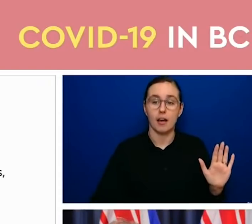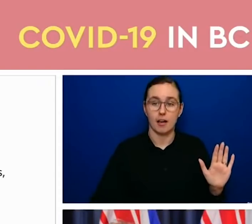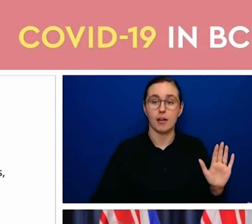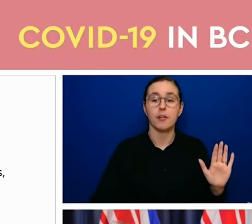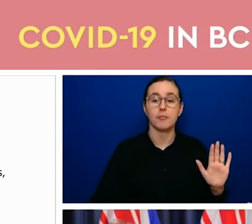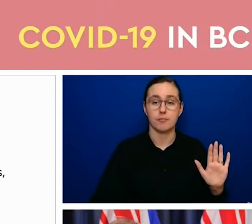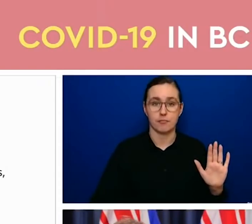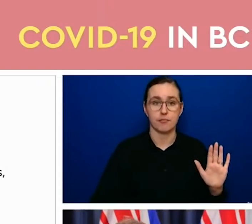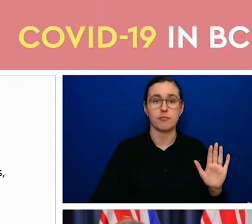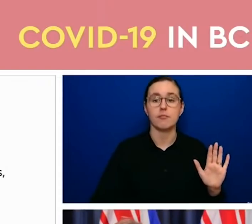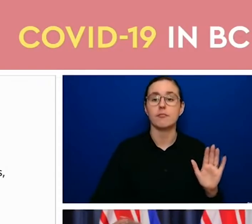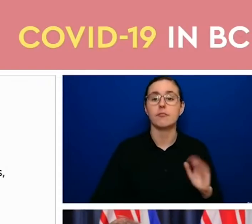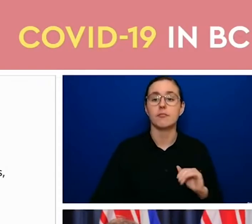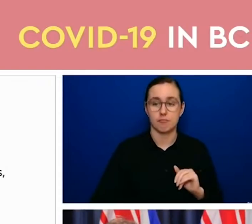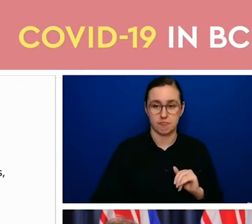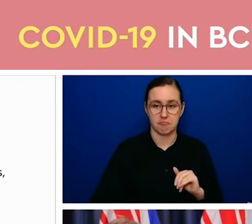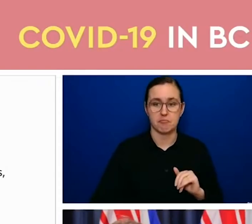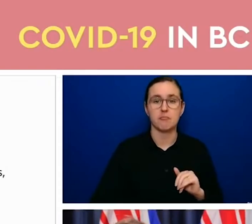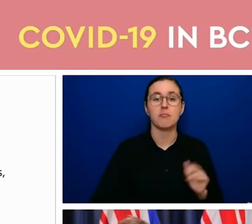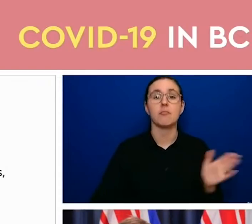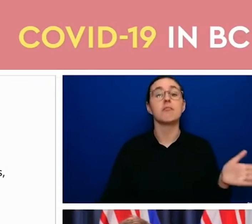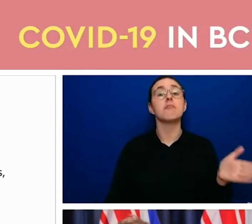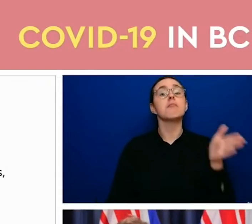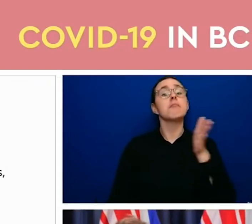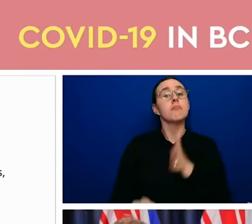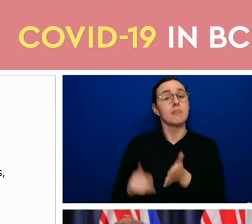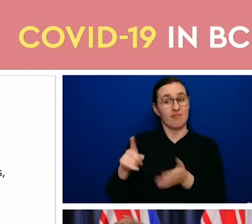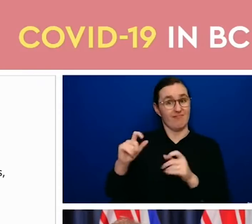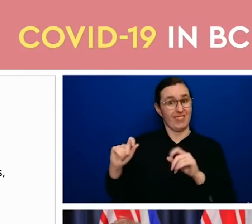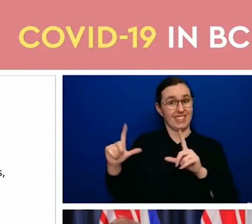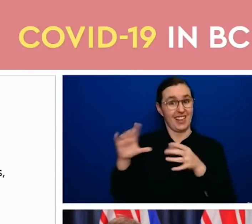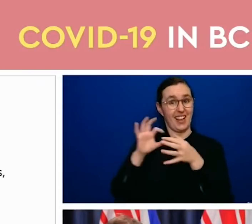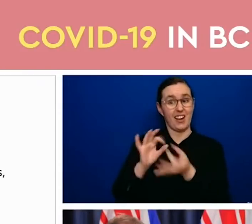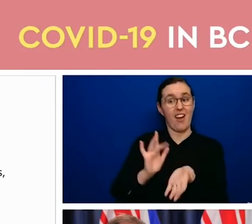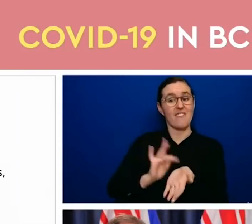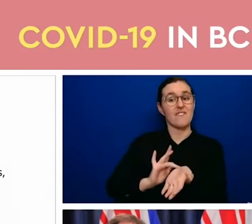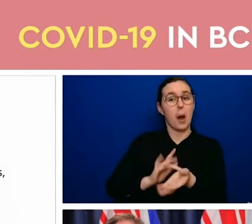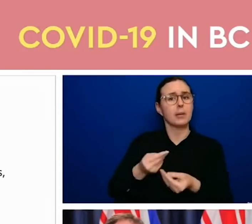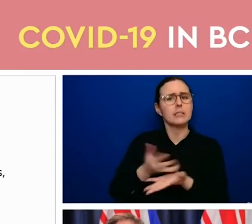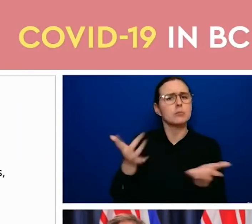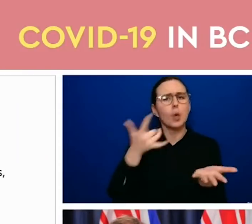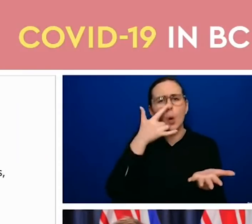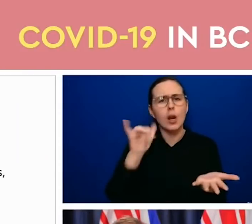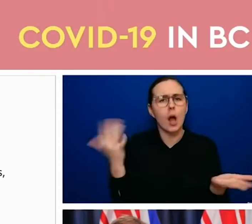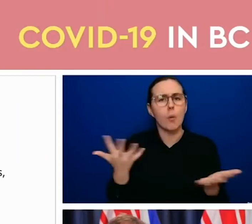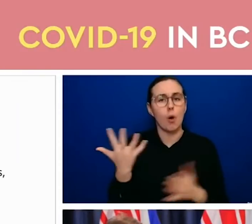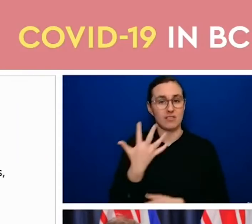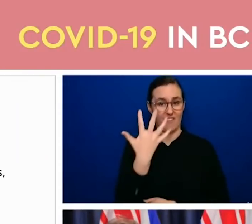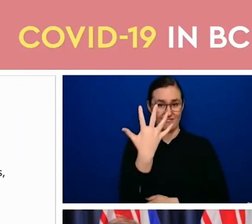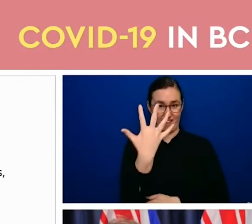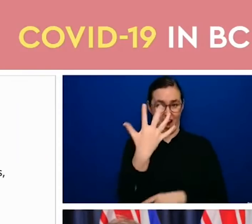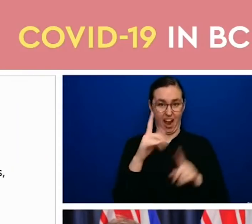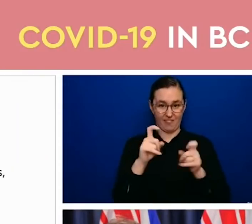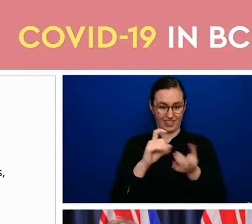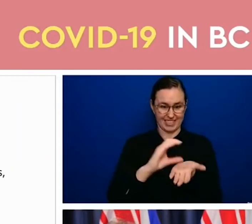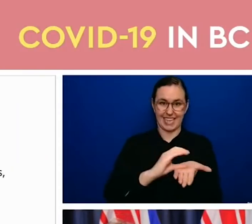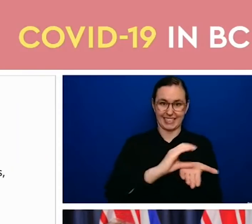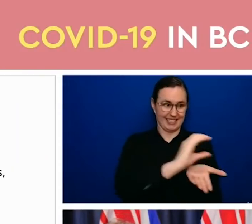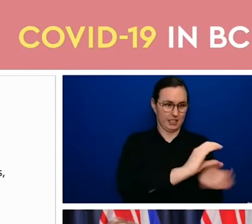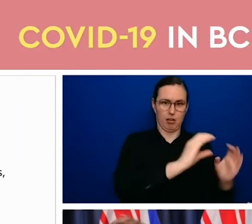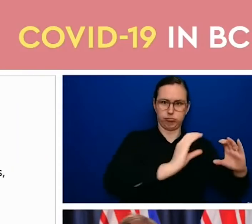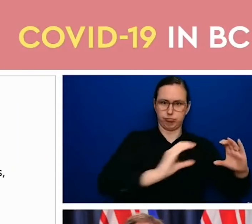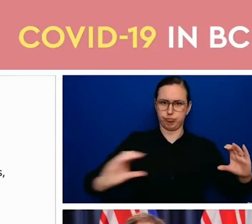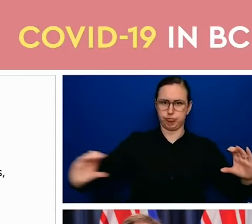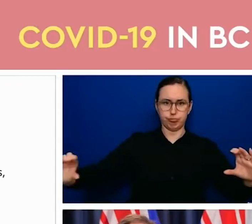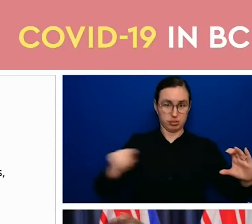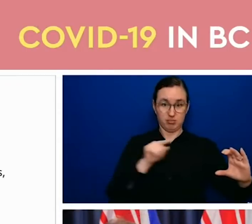a rapid antigen test containing 5 tests through this additional channel to interested individuals. There will be no cost to citizens for these